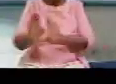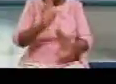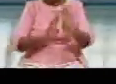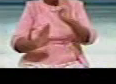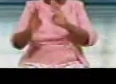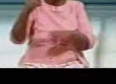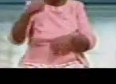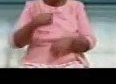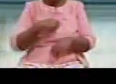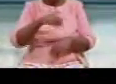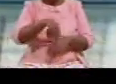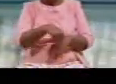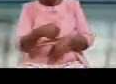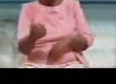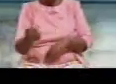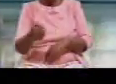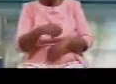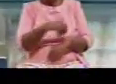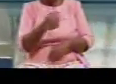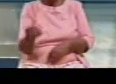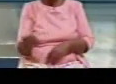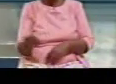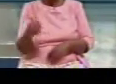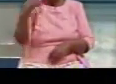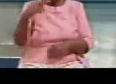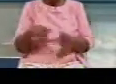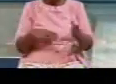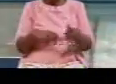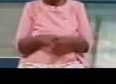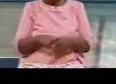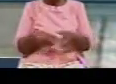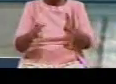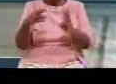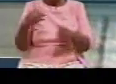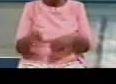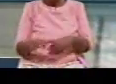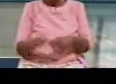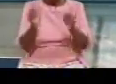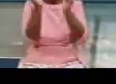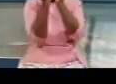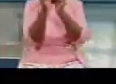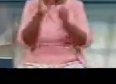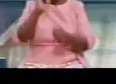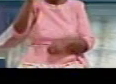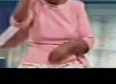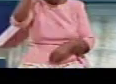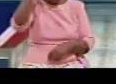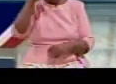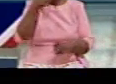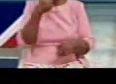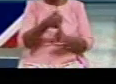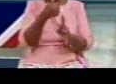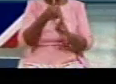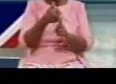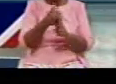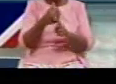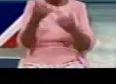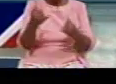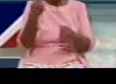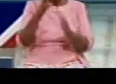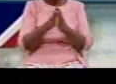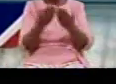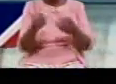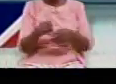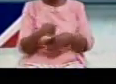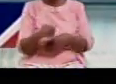Another cause of captivity is Satan himself. Look at 2 Timothy chapter 2, and I'm reading